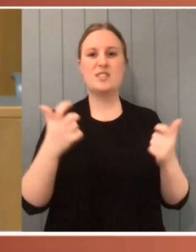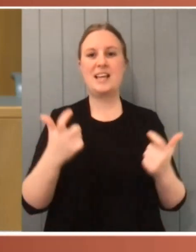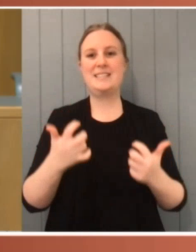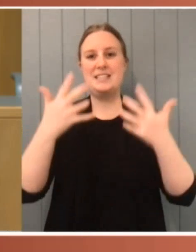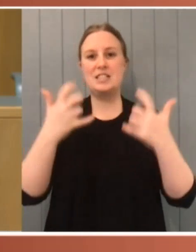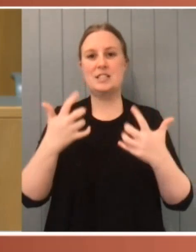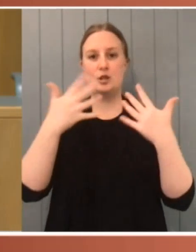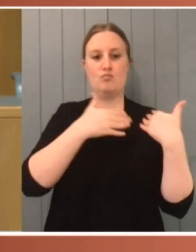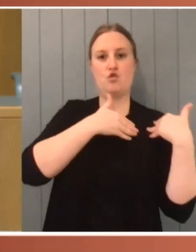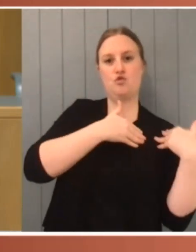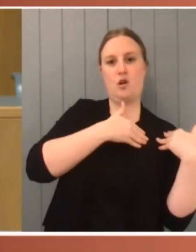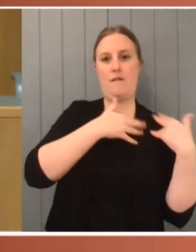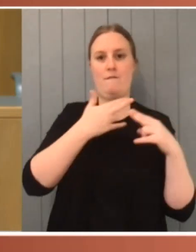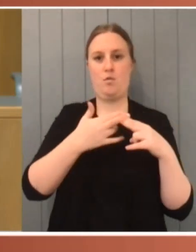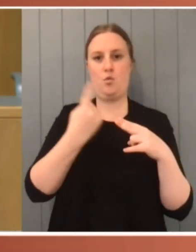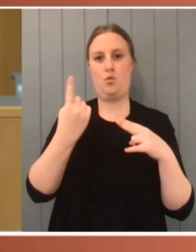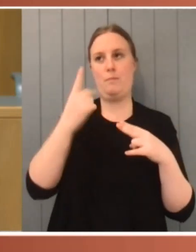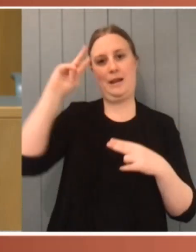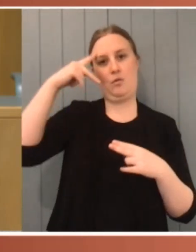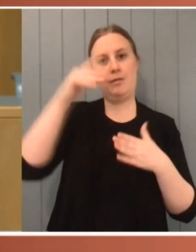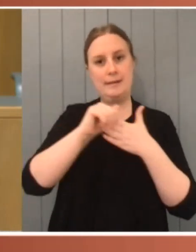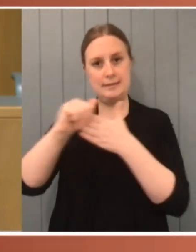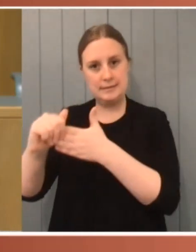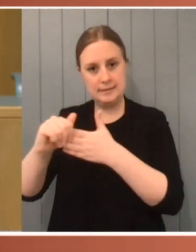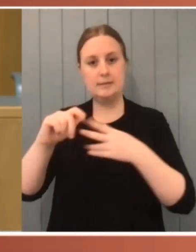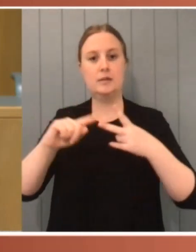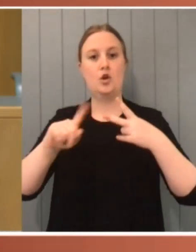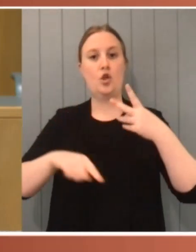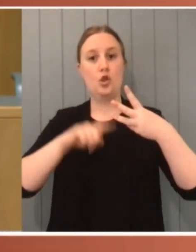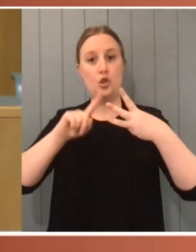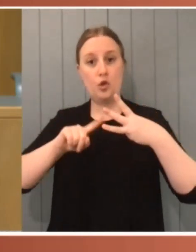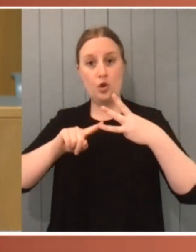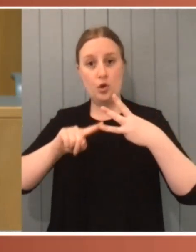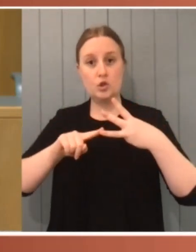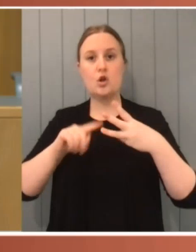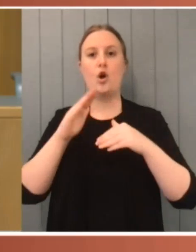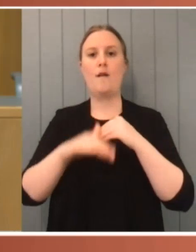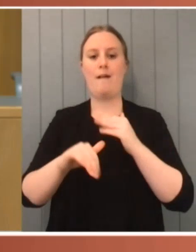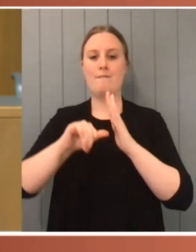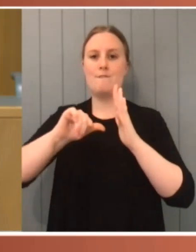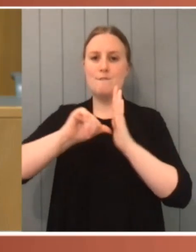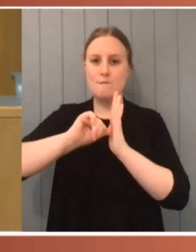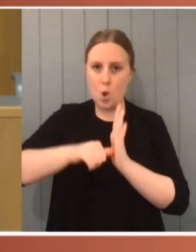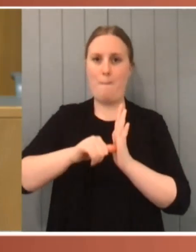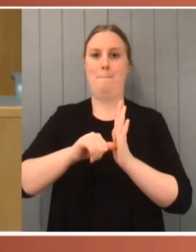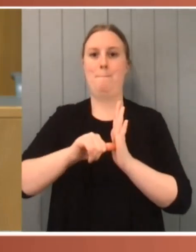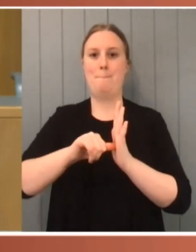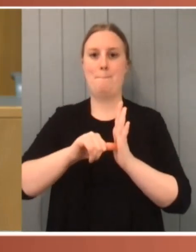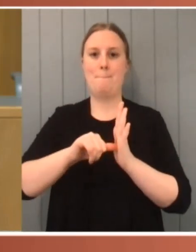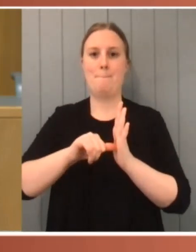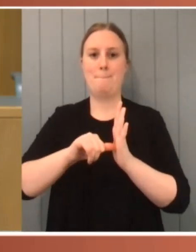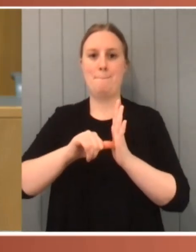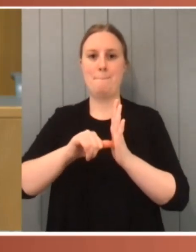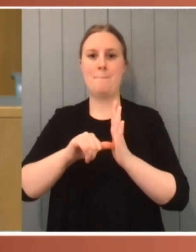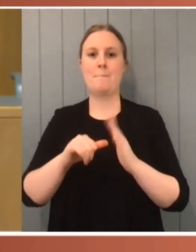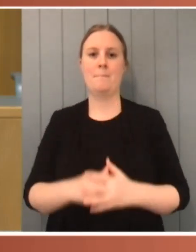And third, and finally, the argument based on fairness, as I explained earlier, this is the idea that by not